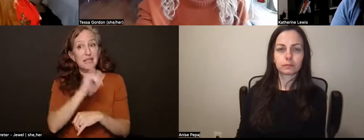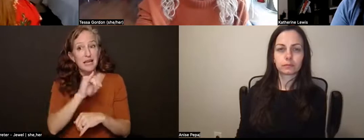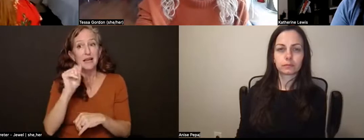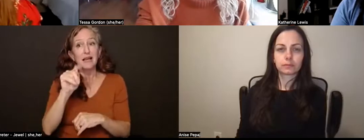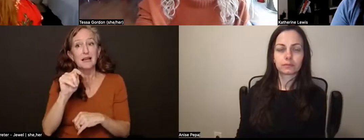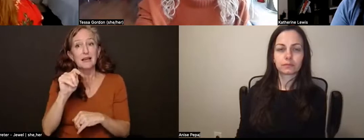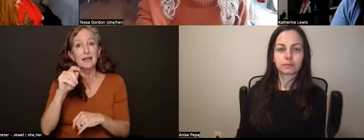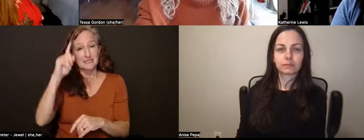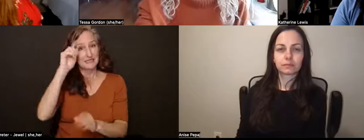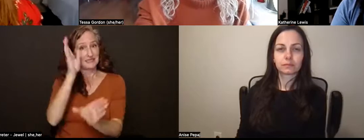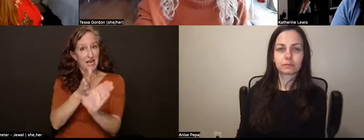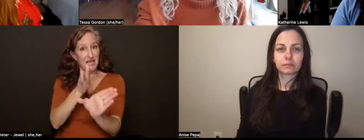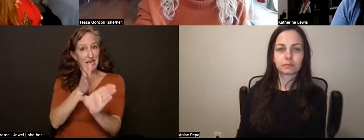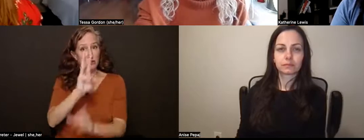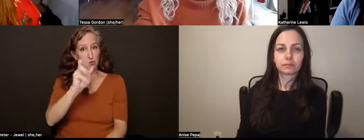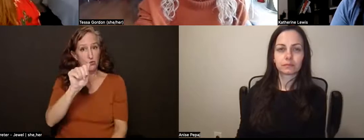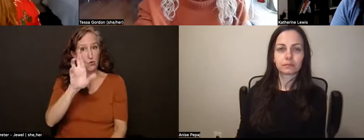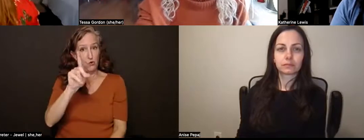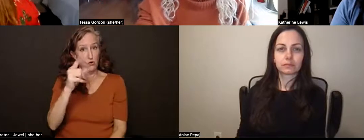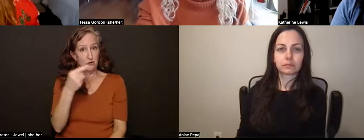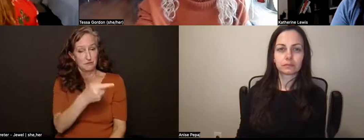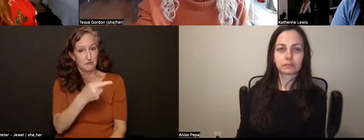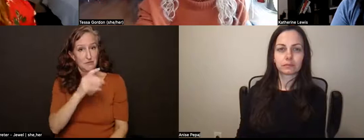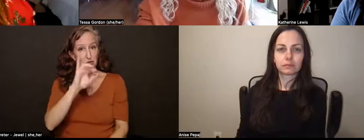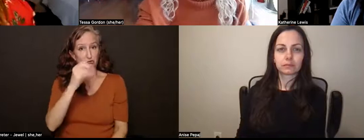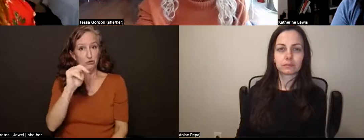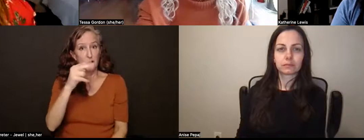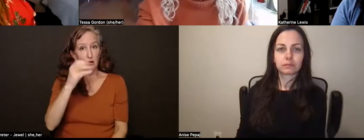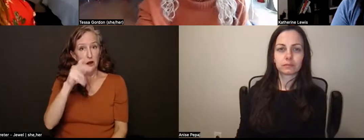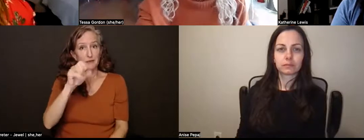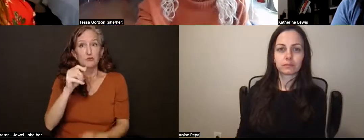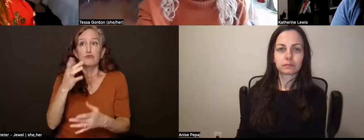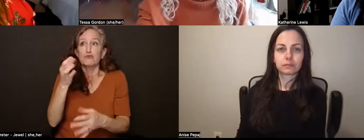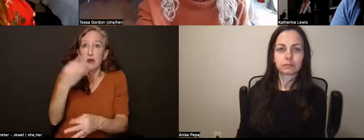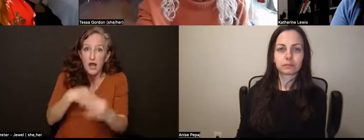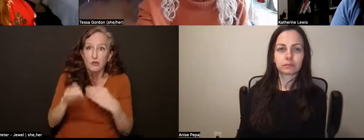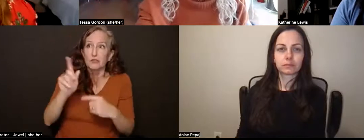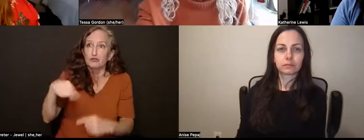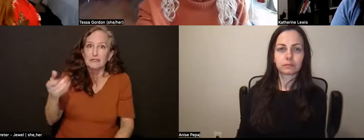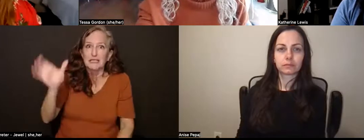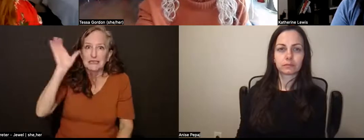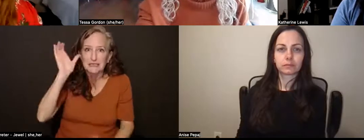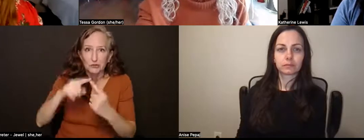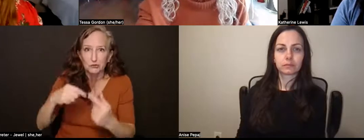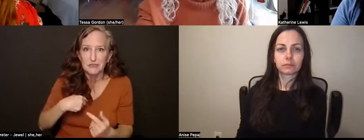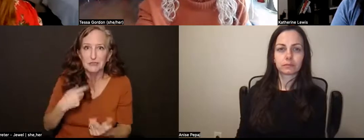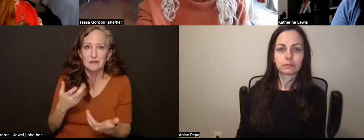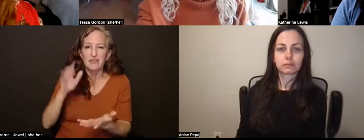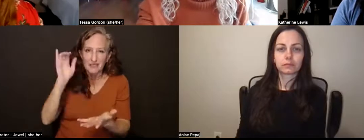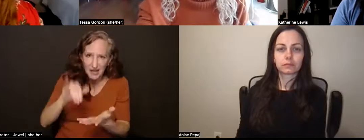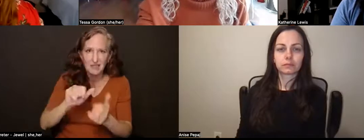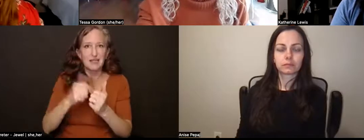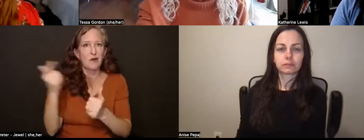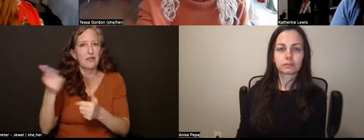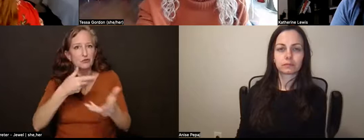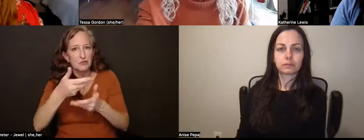the psychiatric ward of Johns Hopkins, as opposed to people listening to my symptoms. That is exactly the way I was treated. Nobody wanted